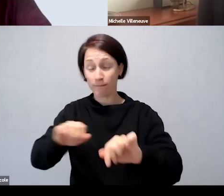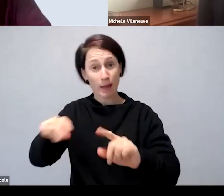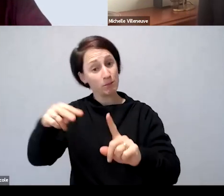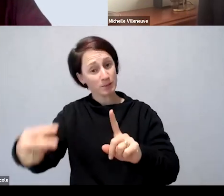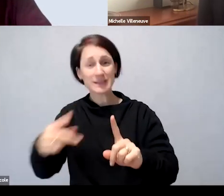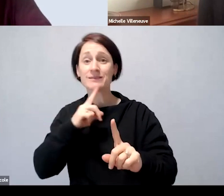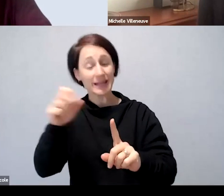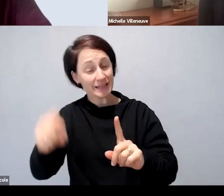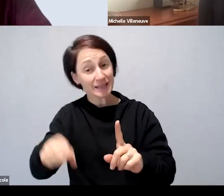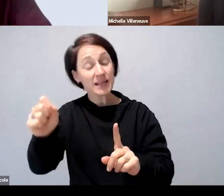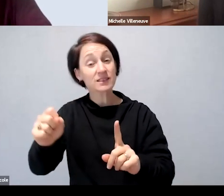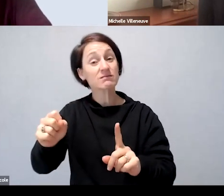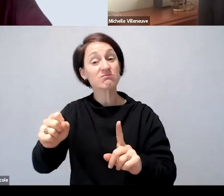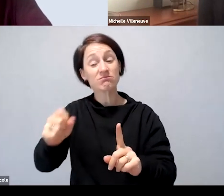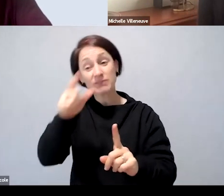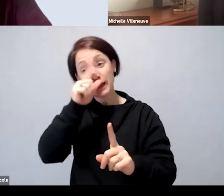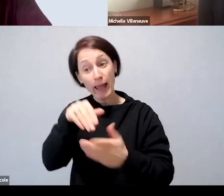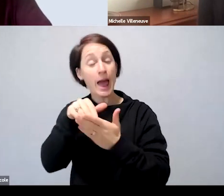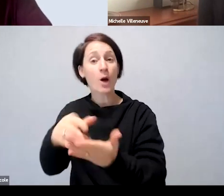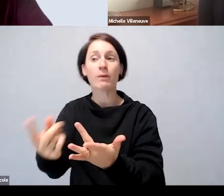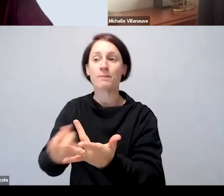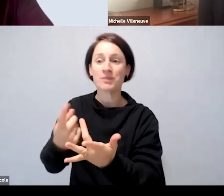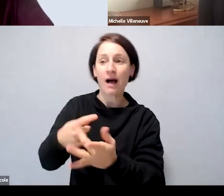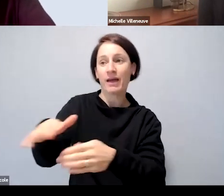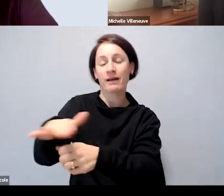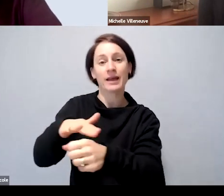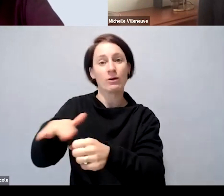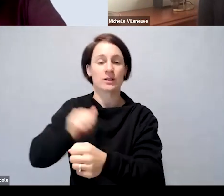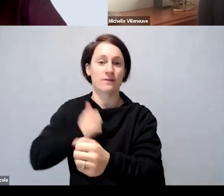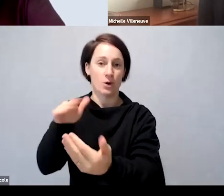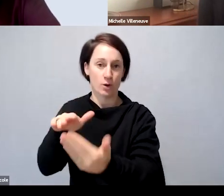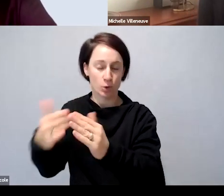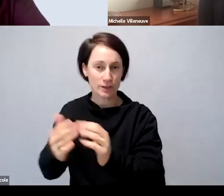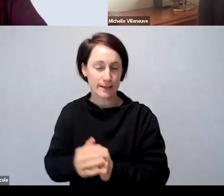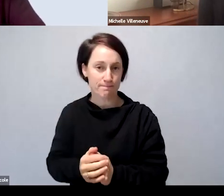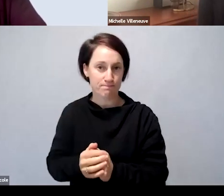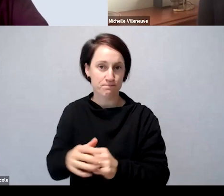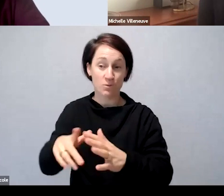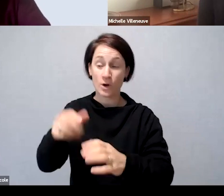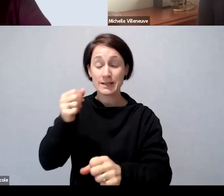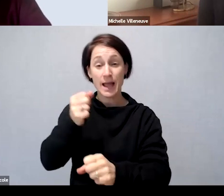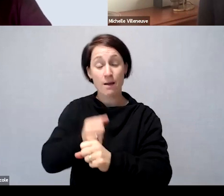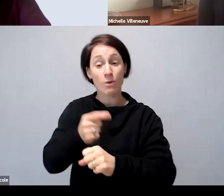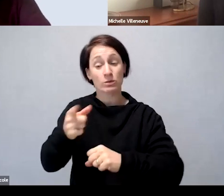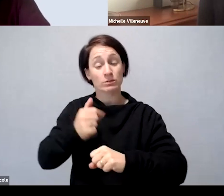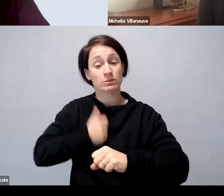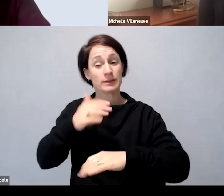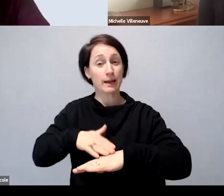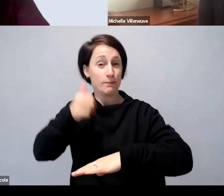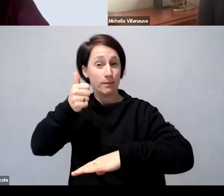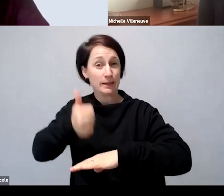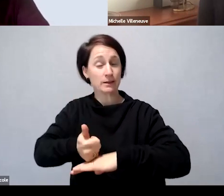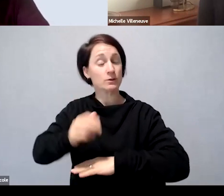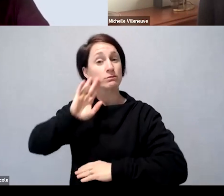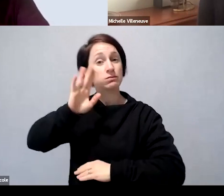the sectors and the works and the places that they provide services. One of our, for example, implementation webinars shows